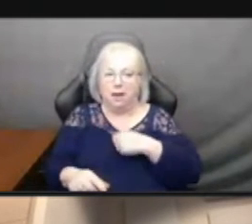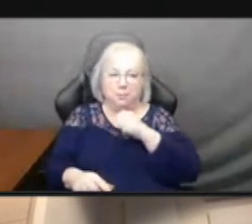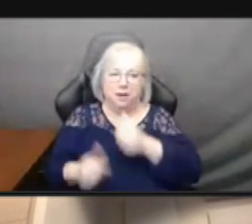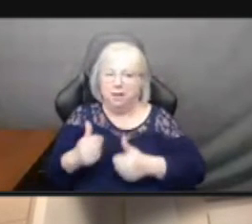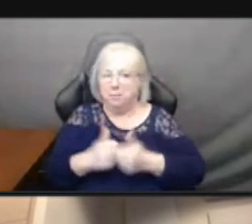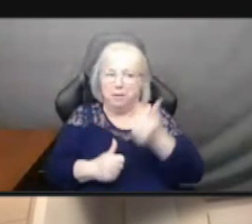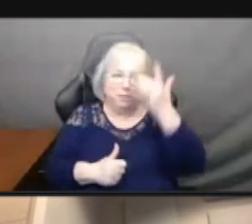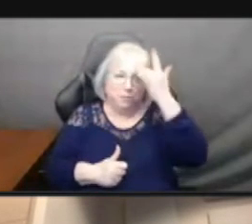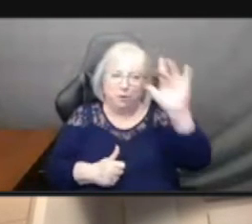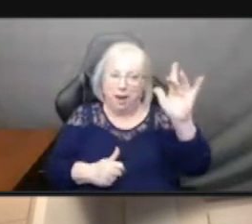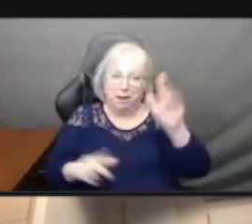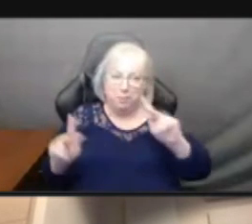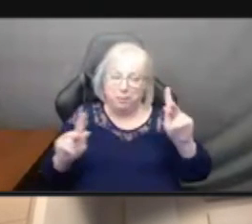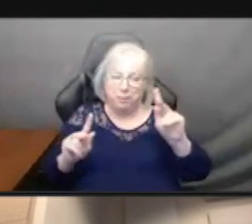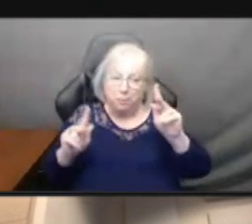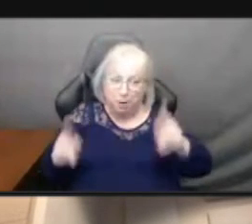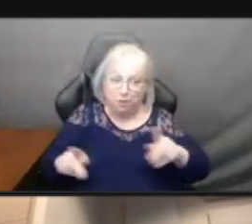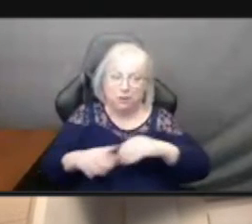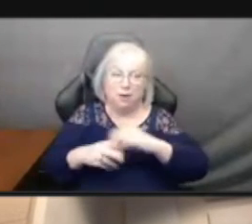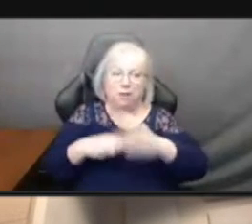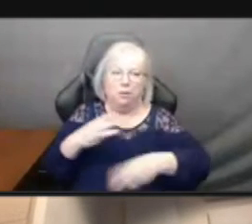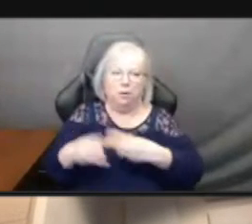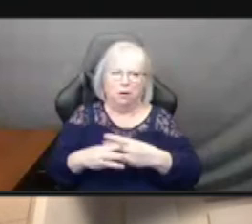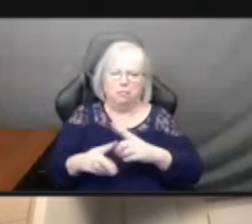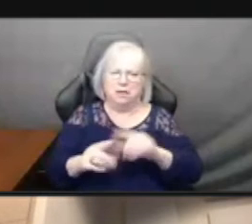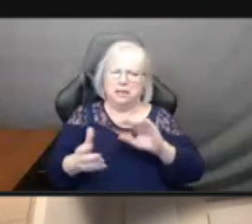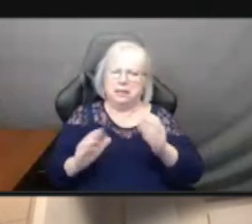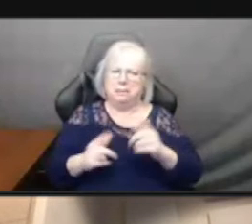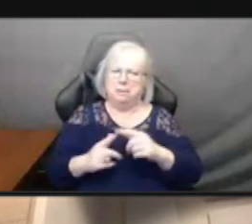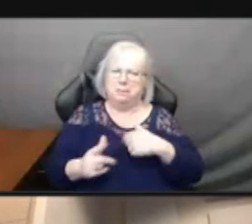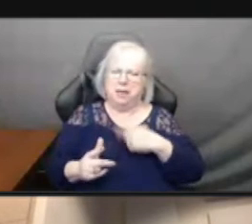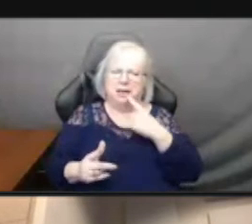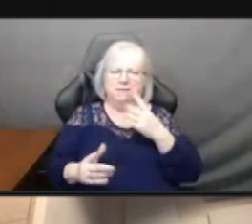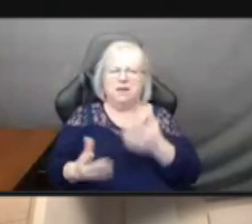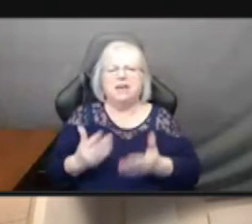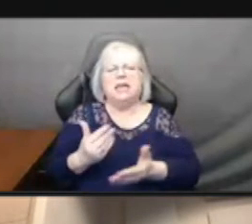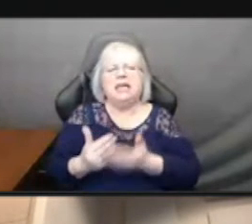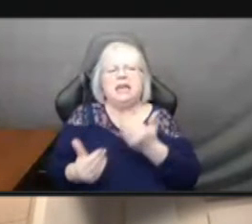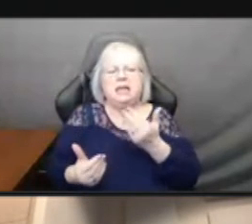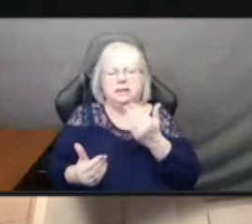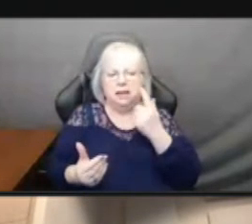but it seems to me like it's extremely easy for a certain